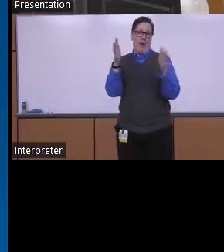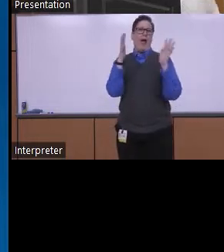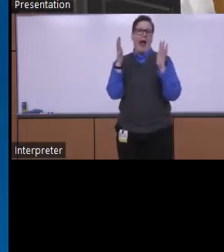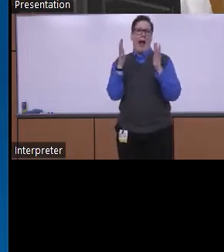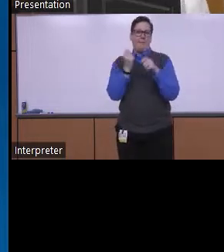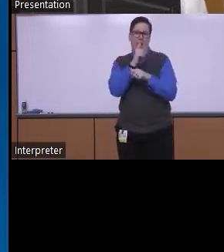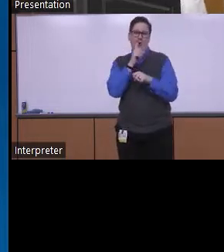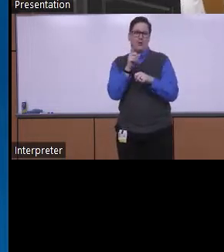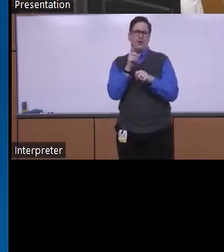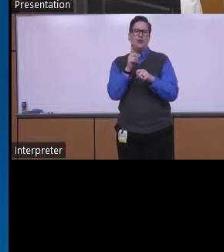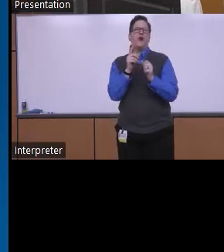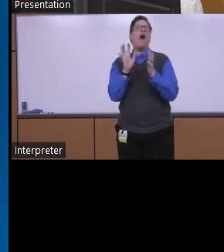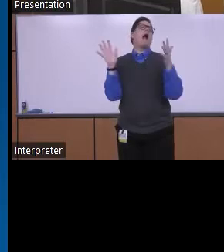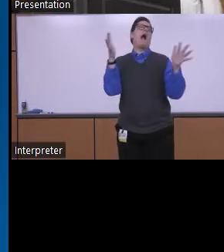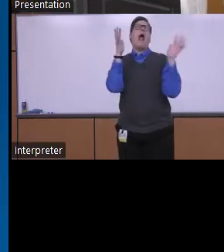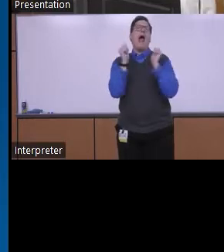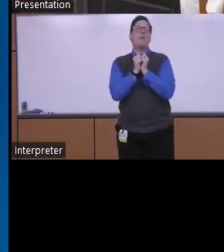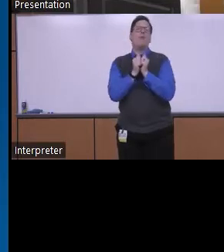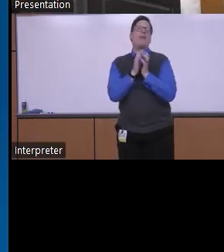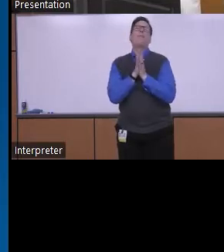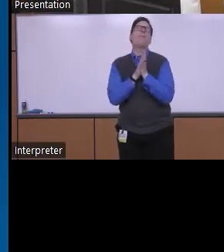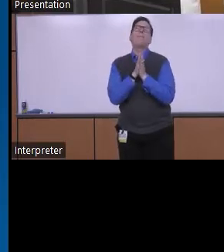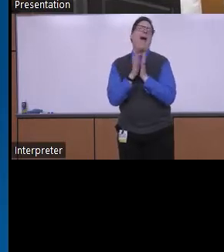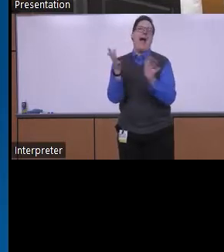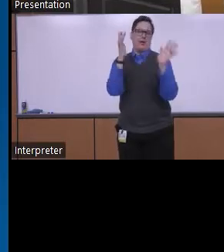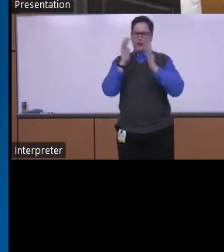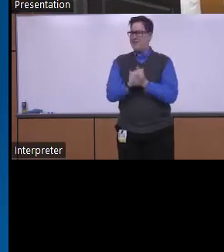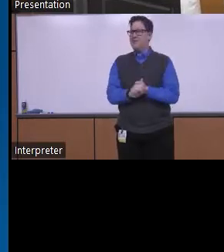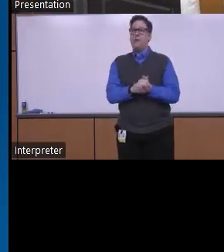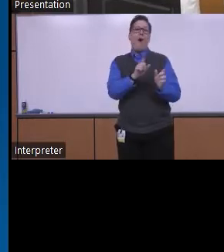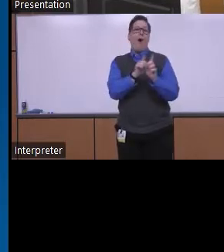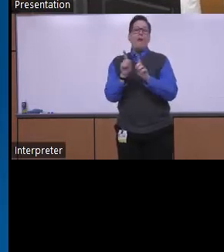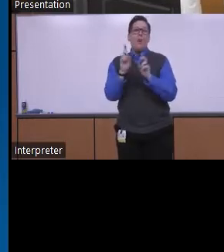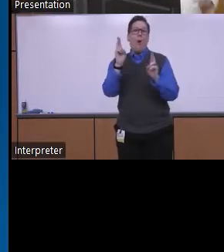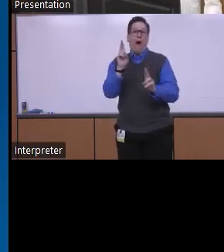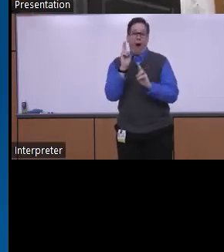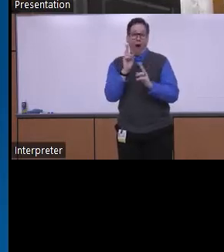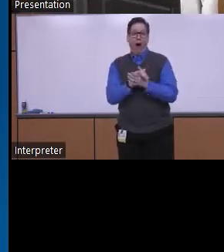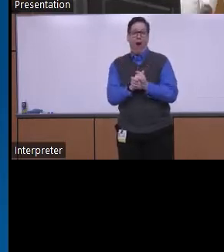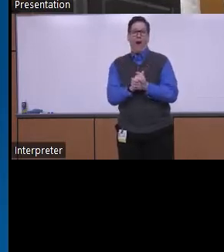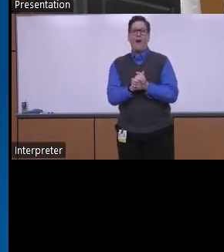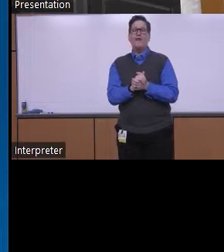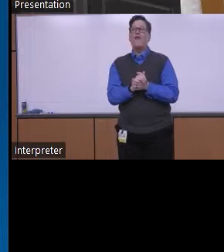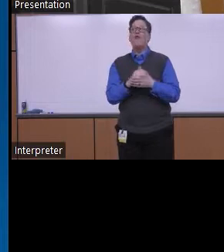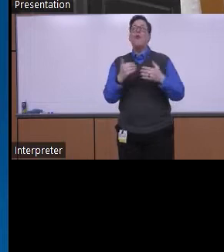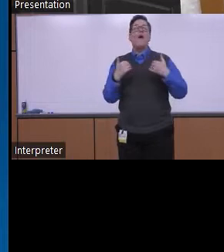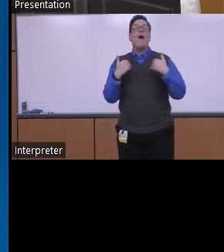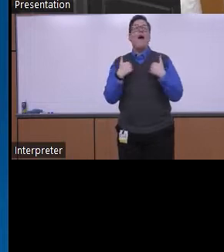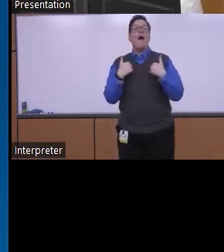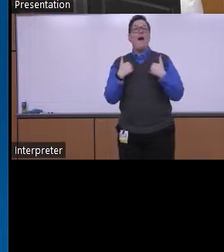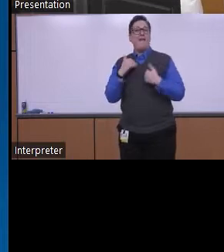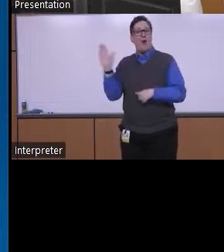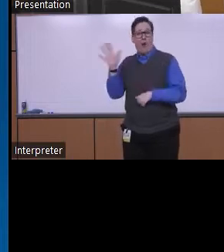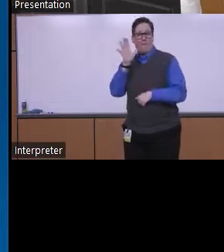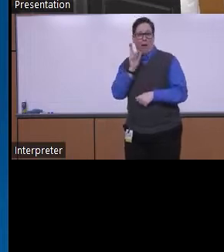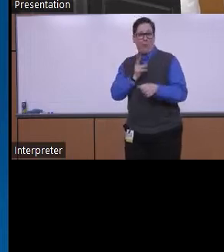make sure you do it with passion. And also, we also have the honor of also having her